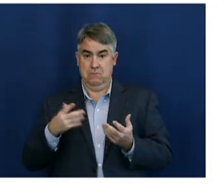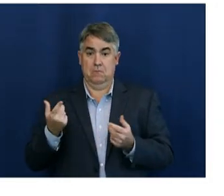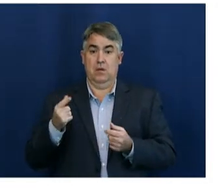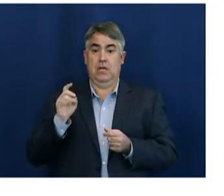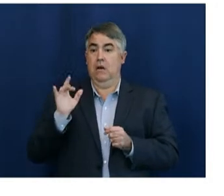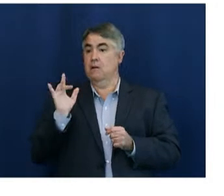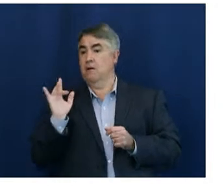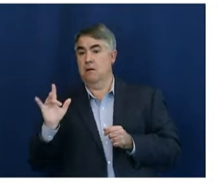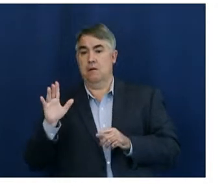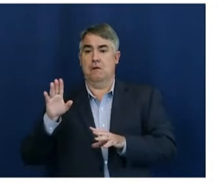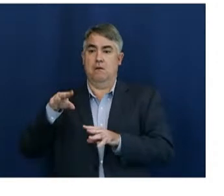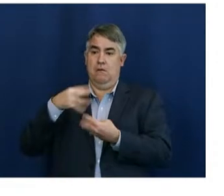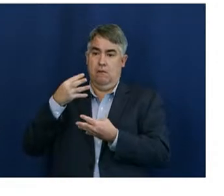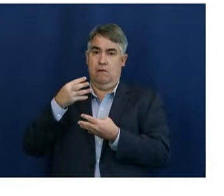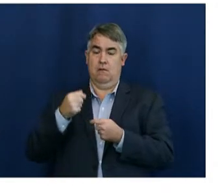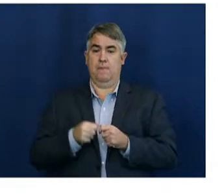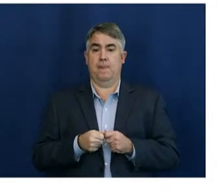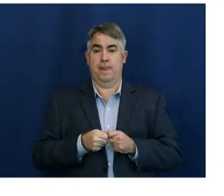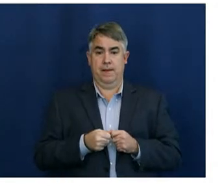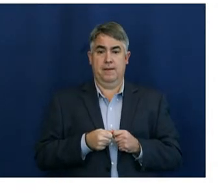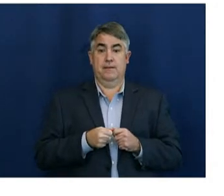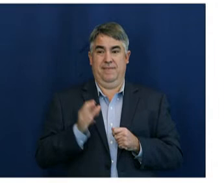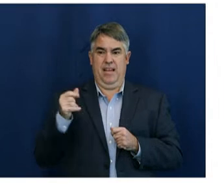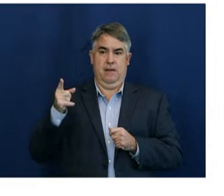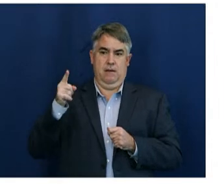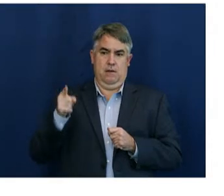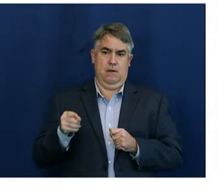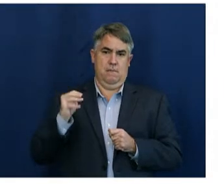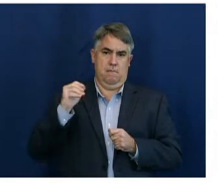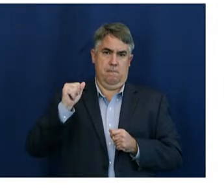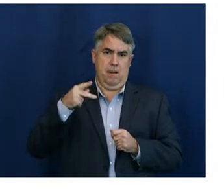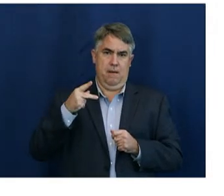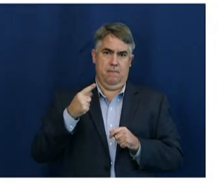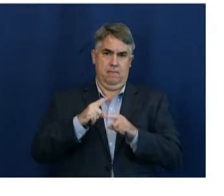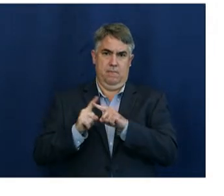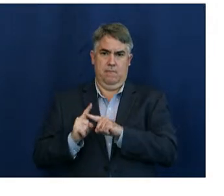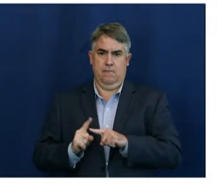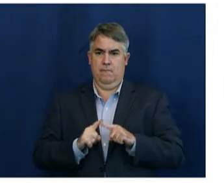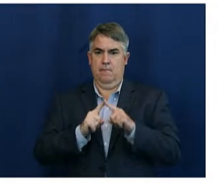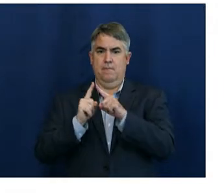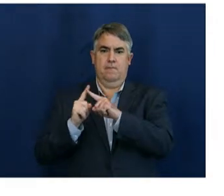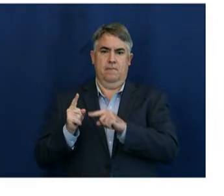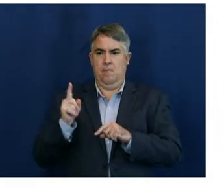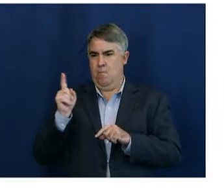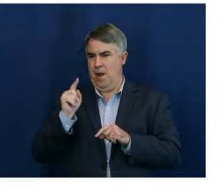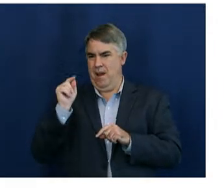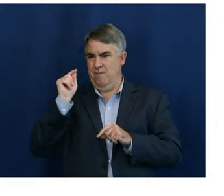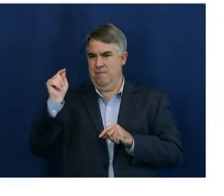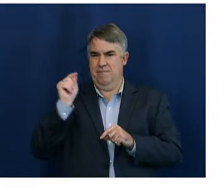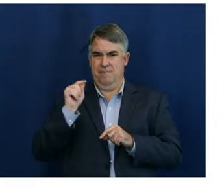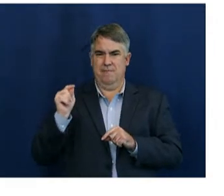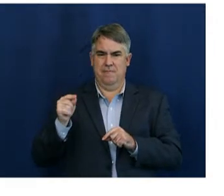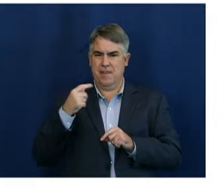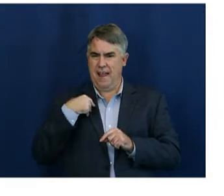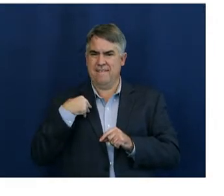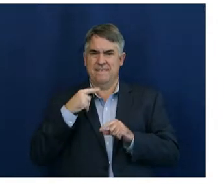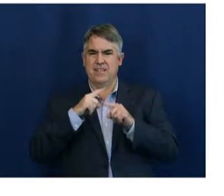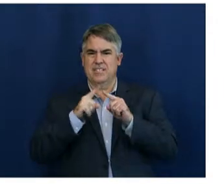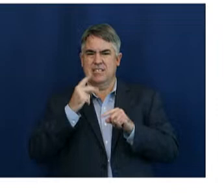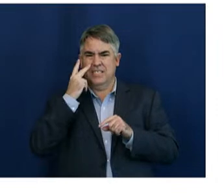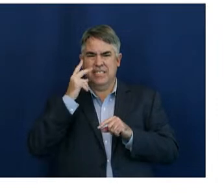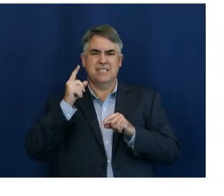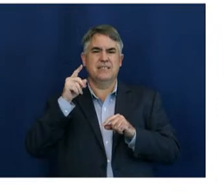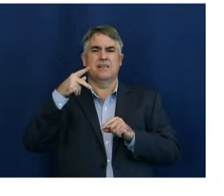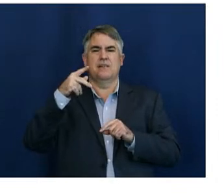site by location button. It will take you to an interactive map where you can see all the community pods